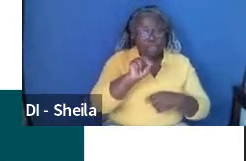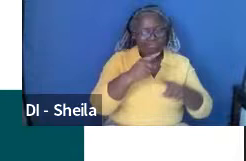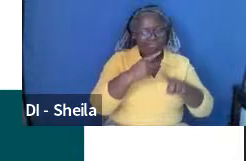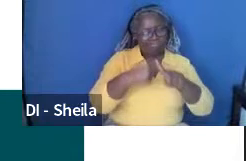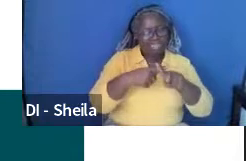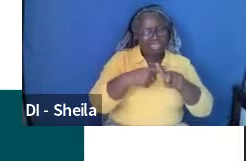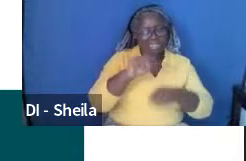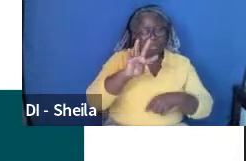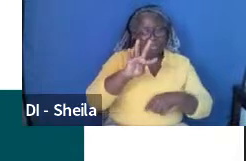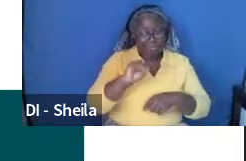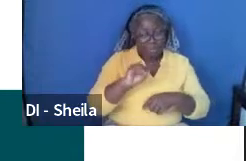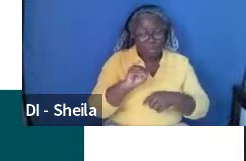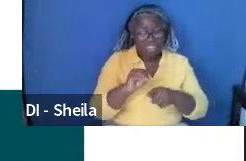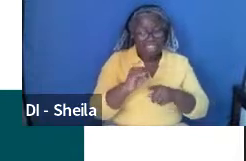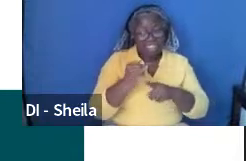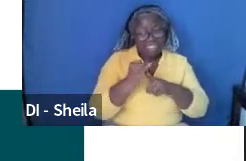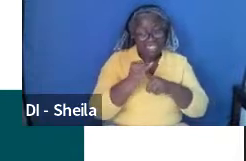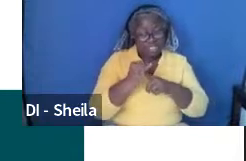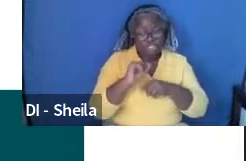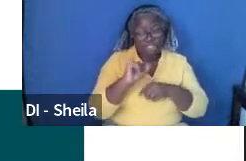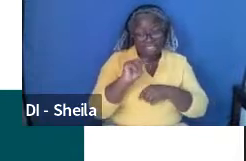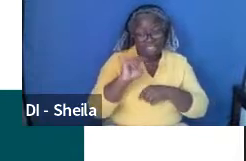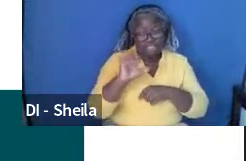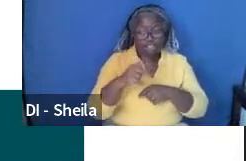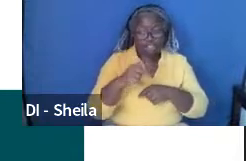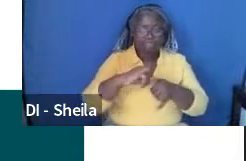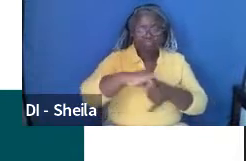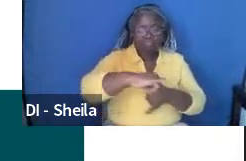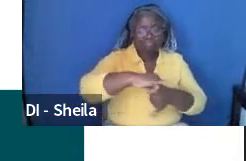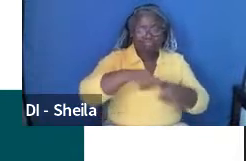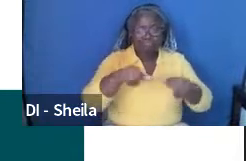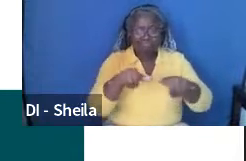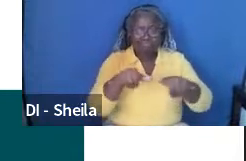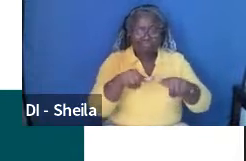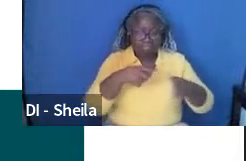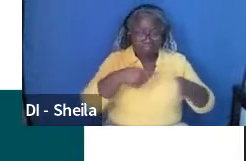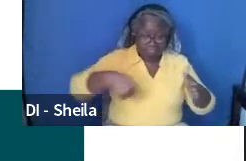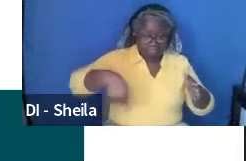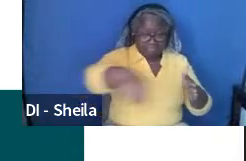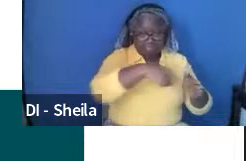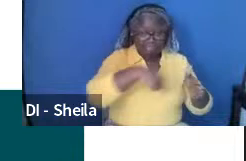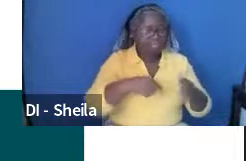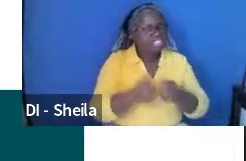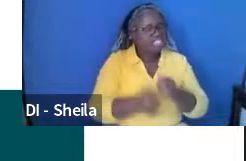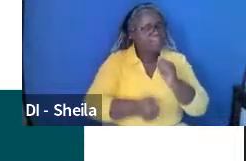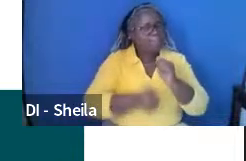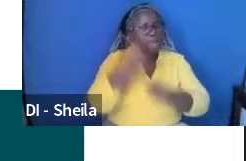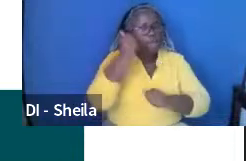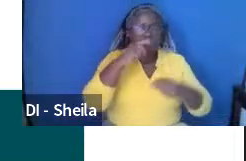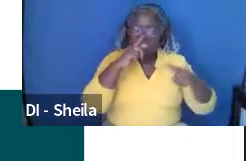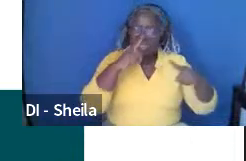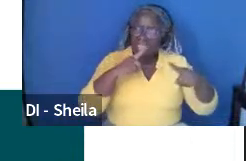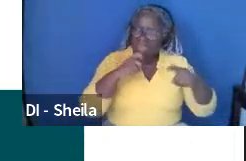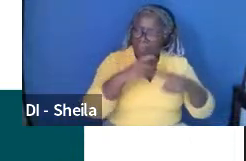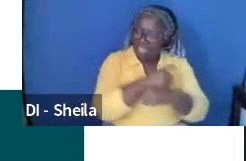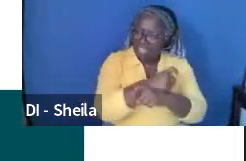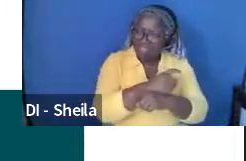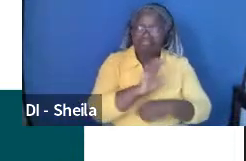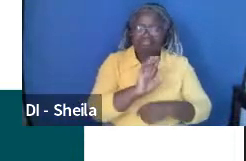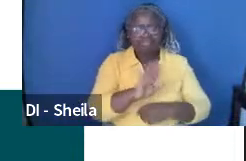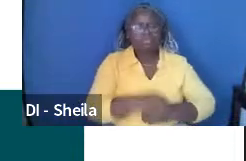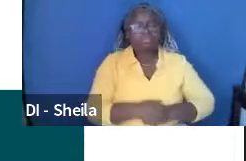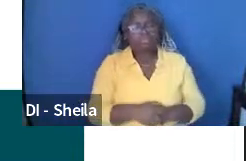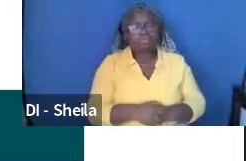part is probably the most complicated piece. So the protruding objects, which are hazards to people with vision